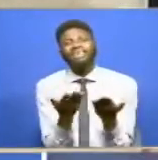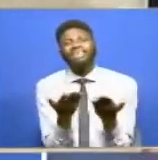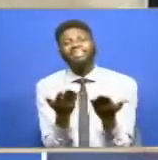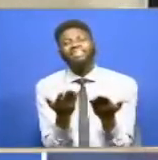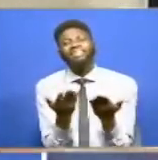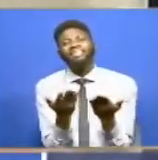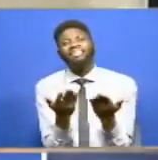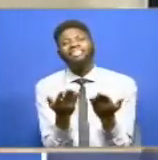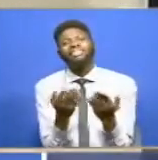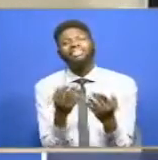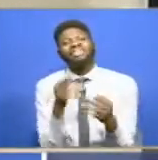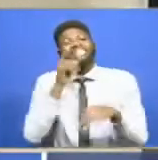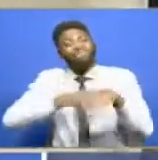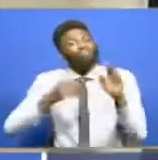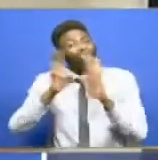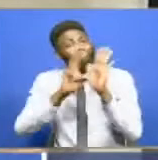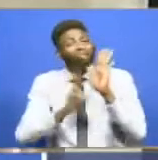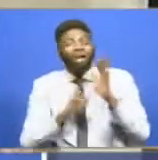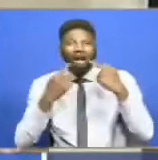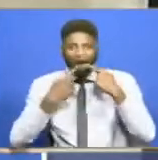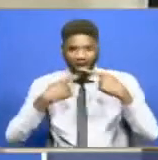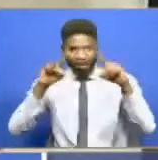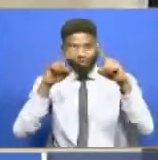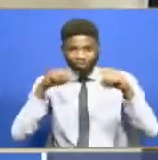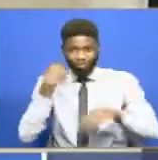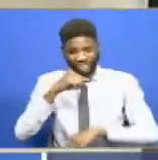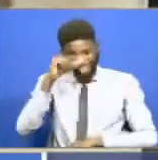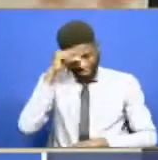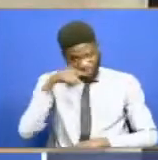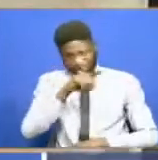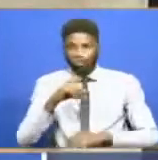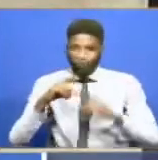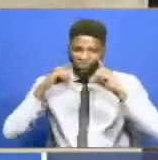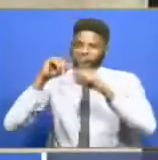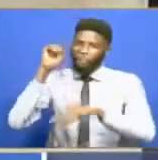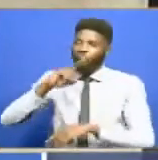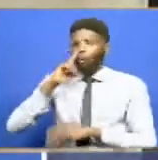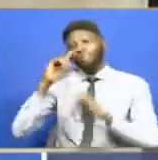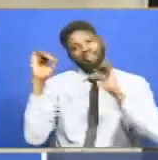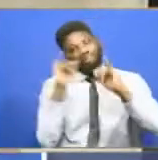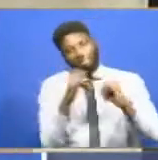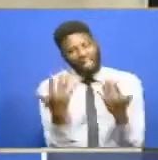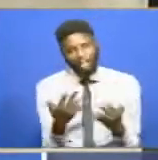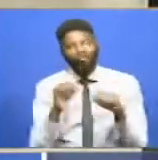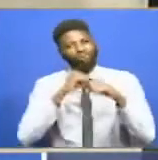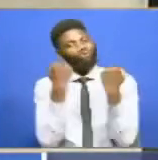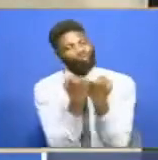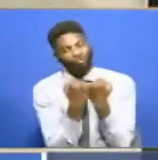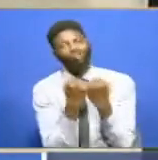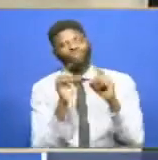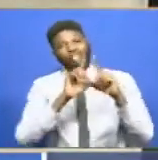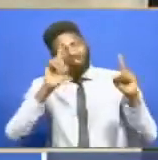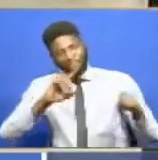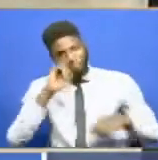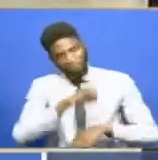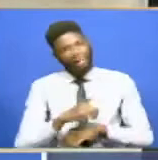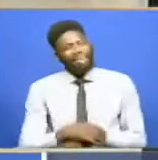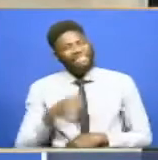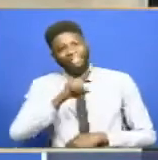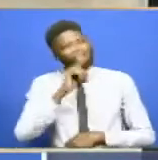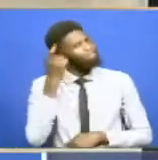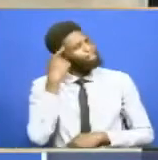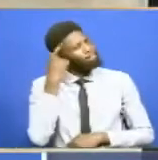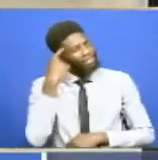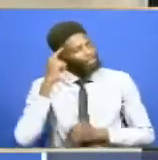these restrictions were announced by the government, mm-hmm. that you need to stay at home, keep the social distancing, what is going through